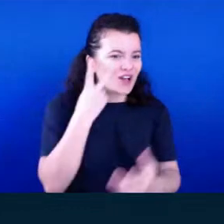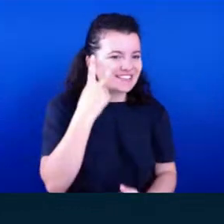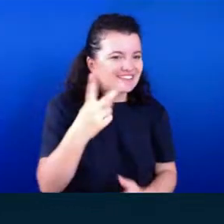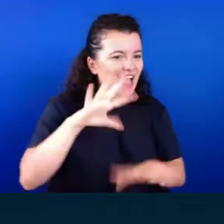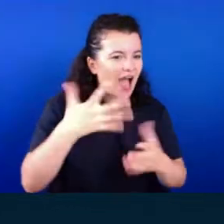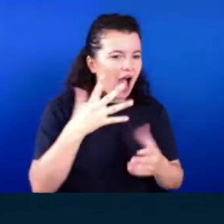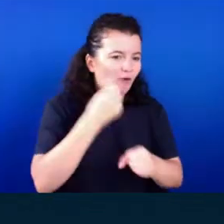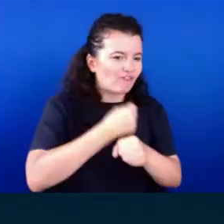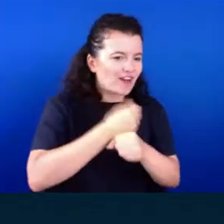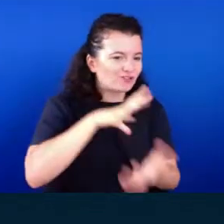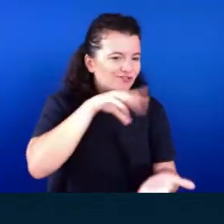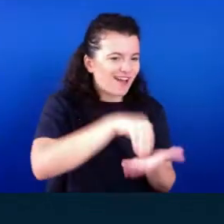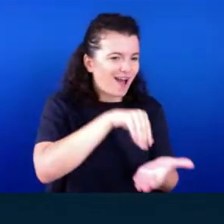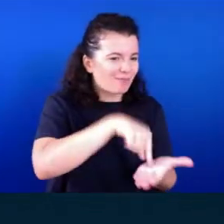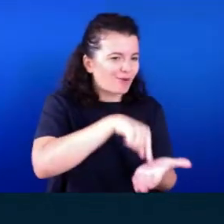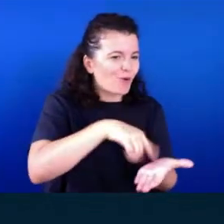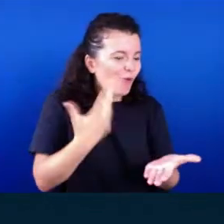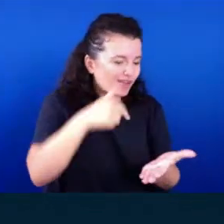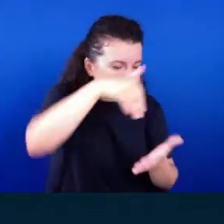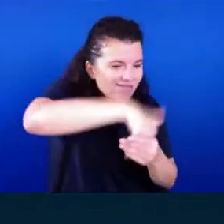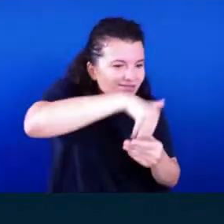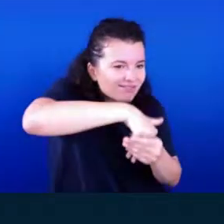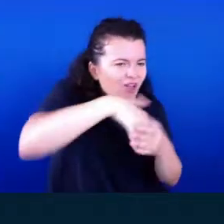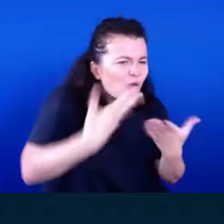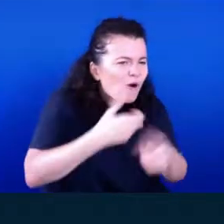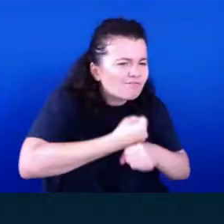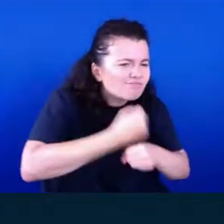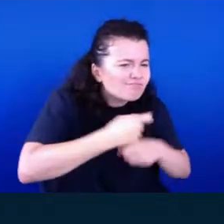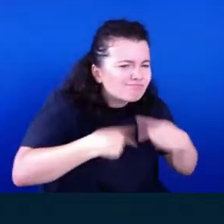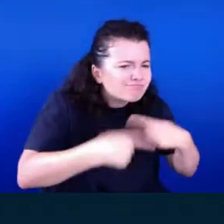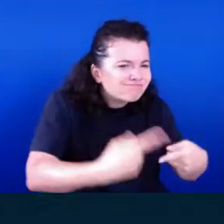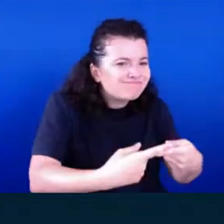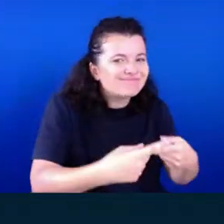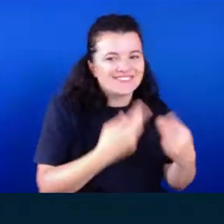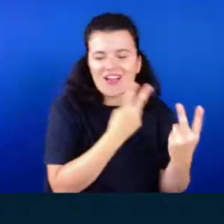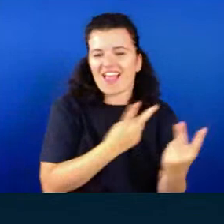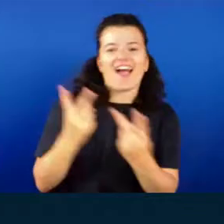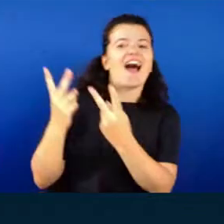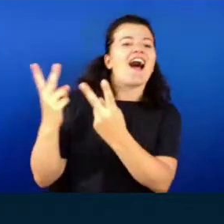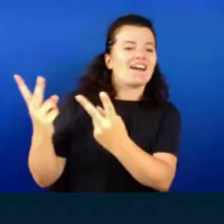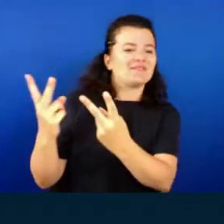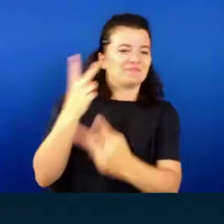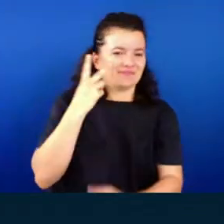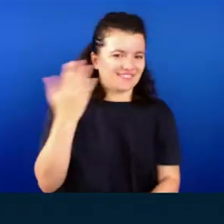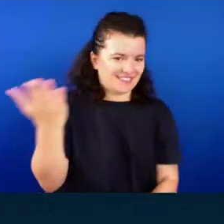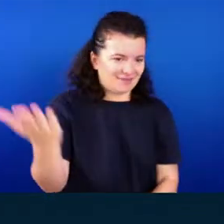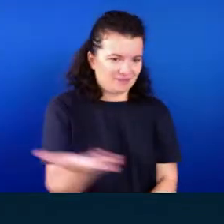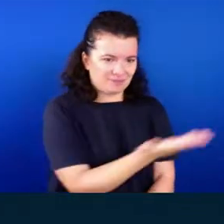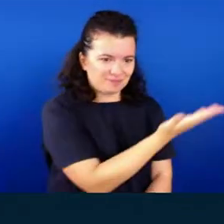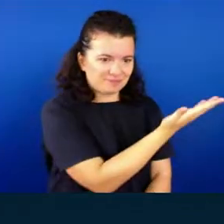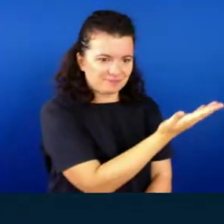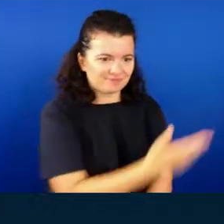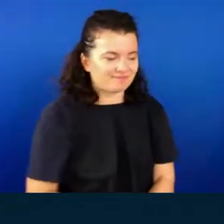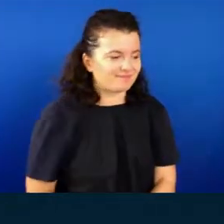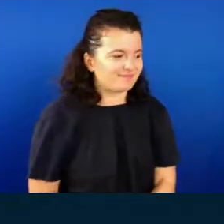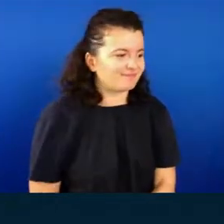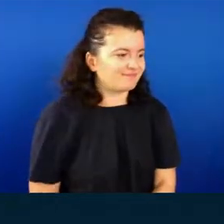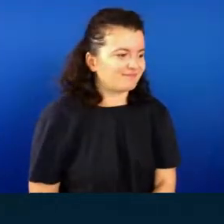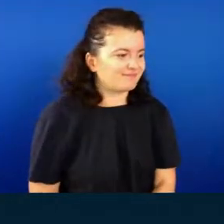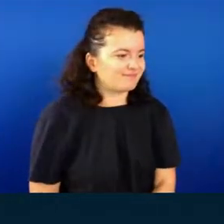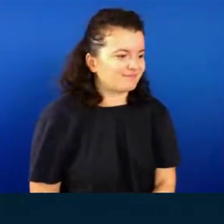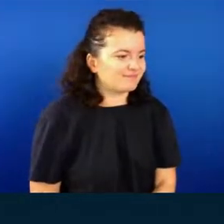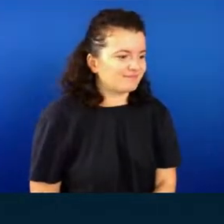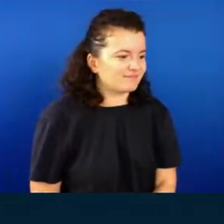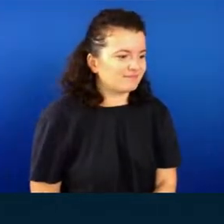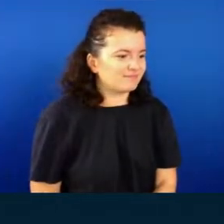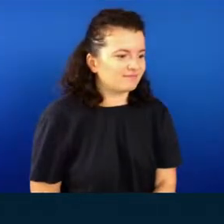function is actually doing. And I can manage these things as well here, as you can see here, and